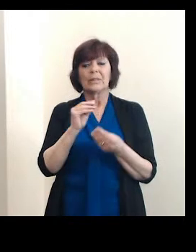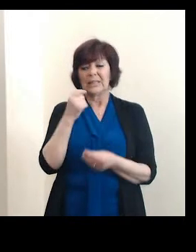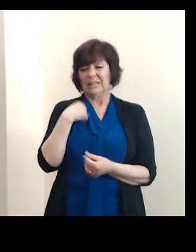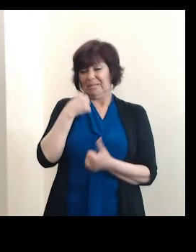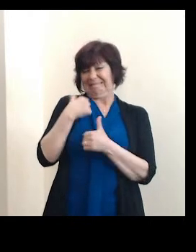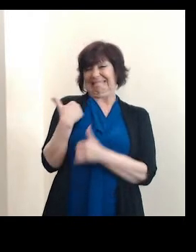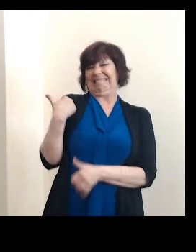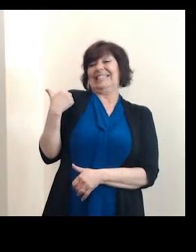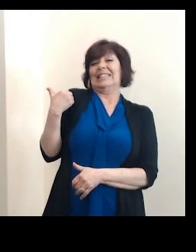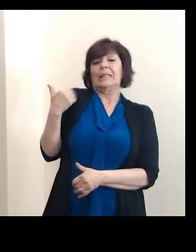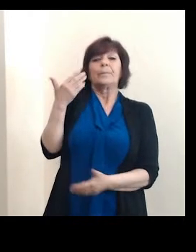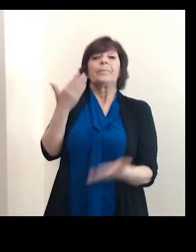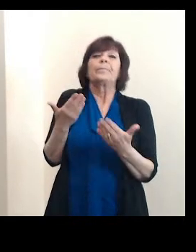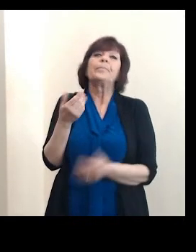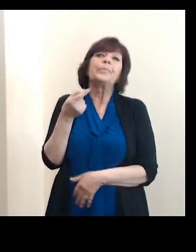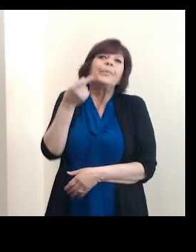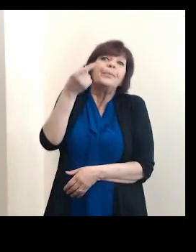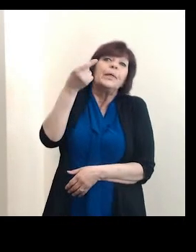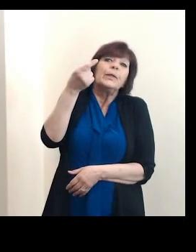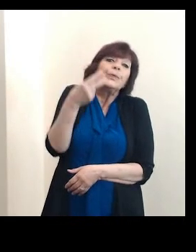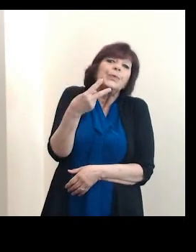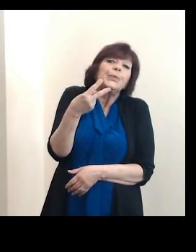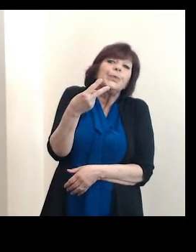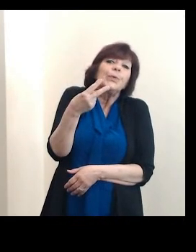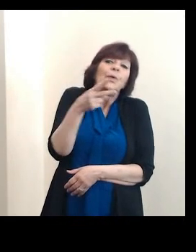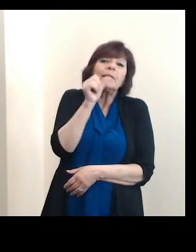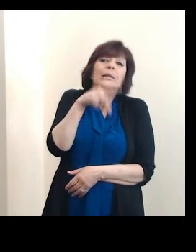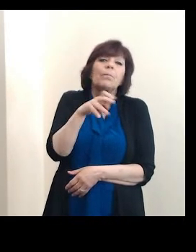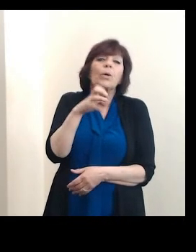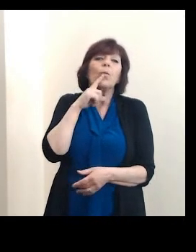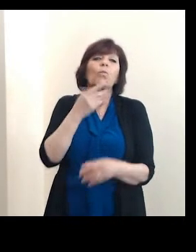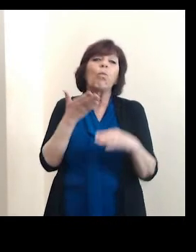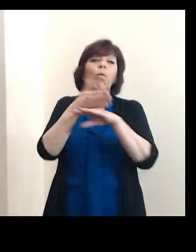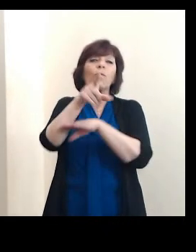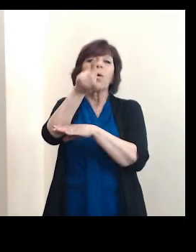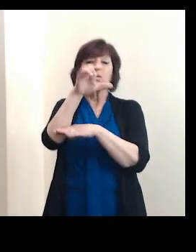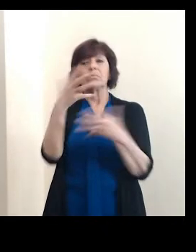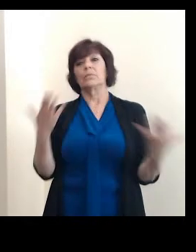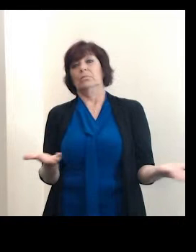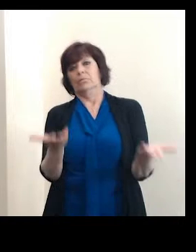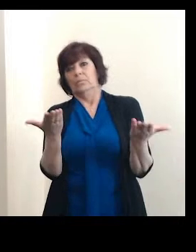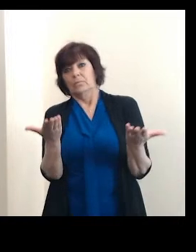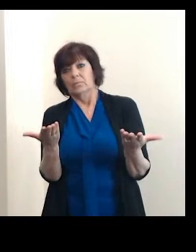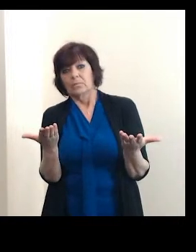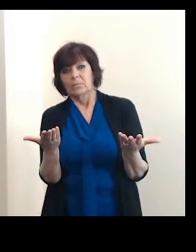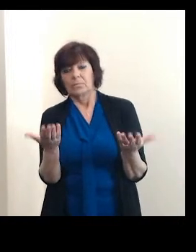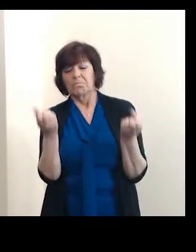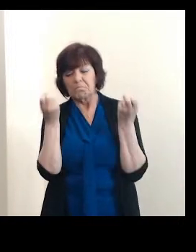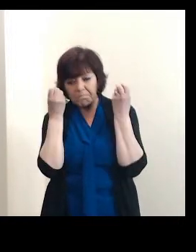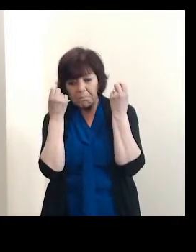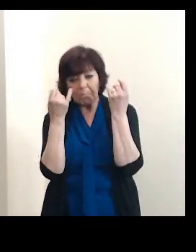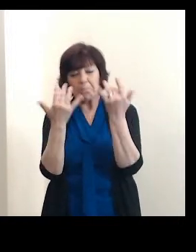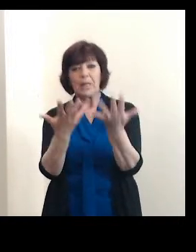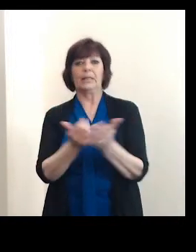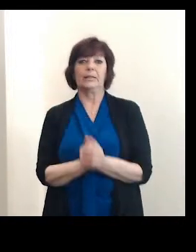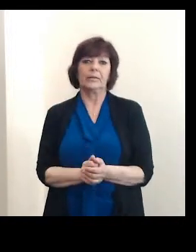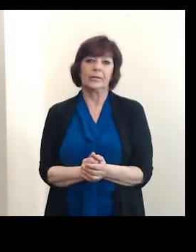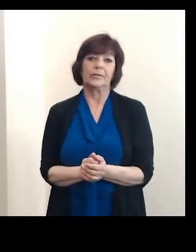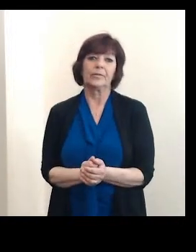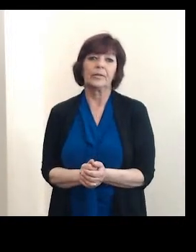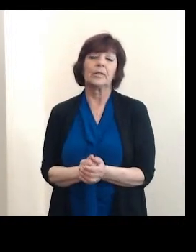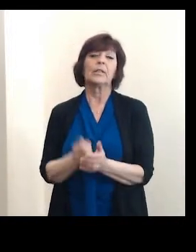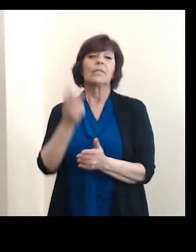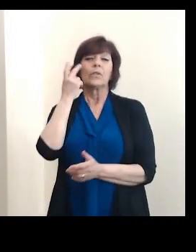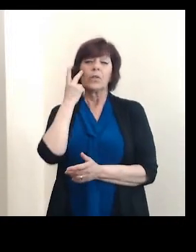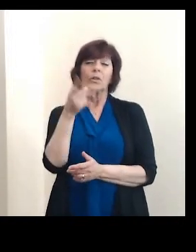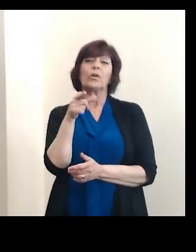ago when maybe we had 1 or 2 zip codes in the 100+ cases, and now we've had many more in the raw cases, but you